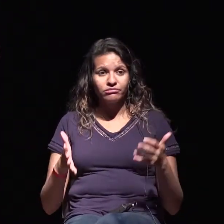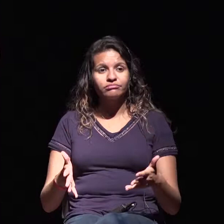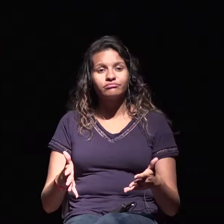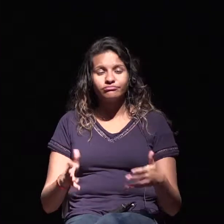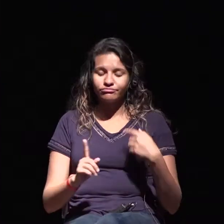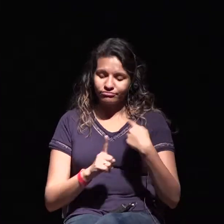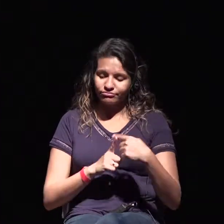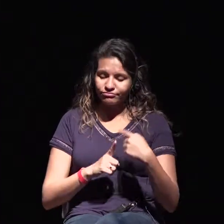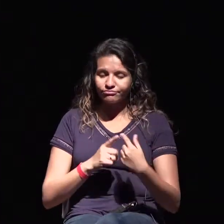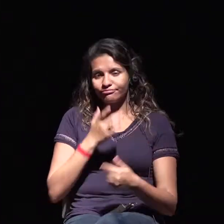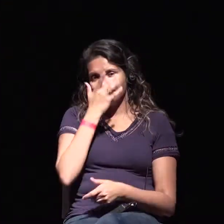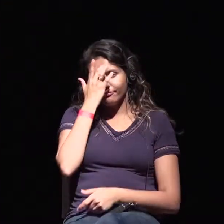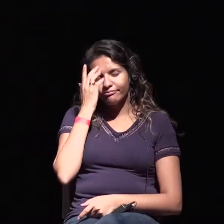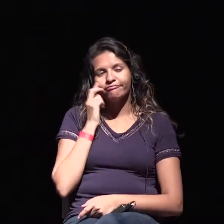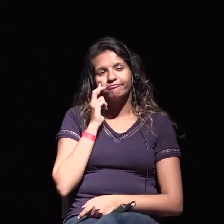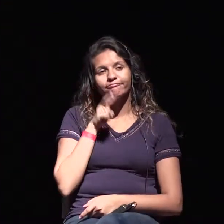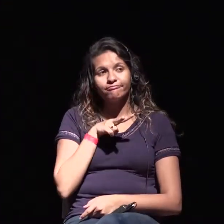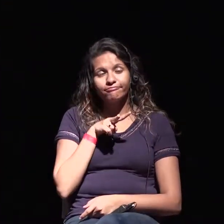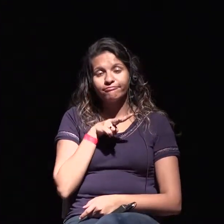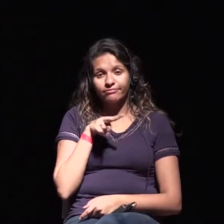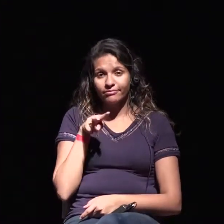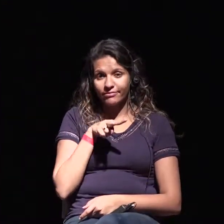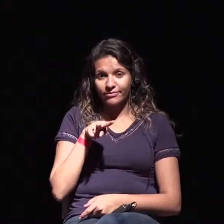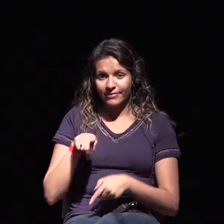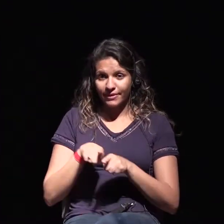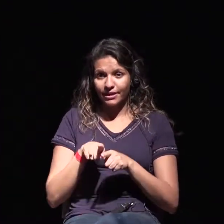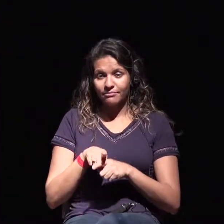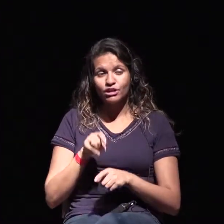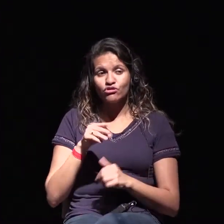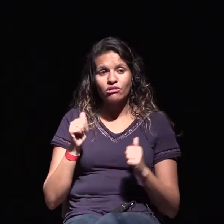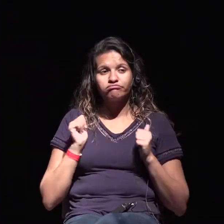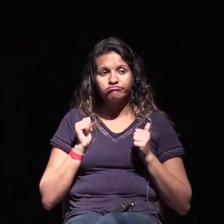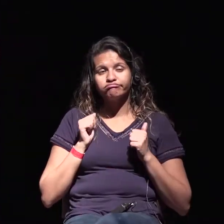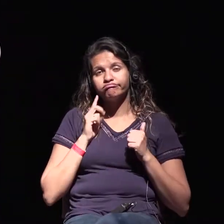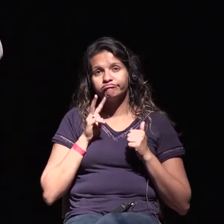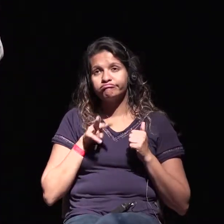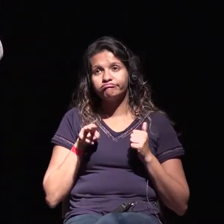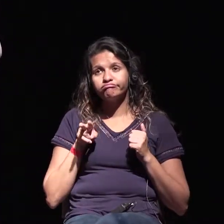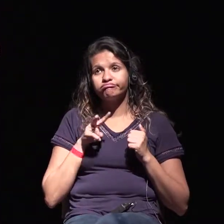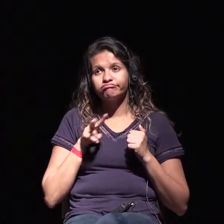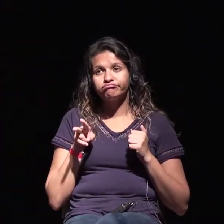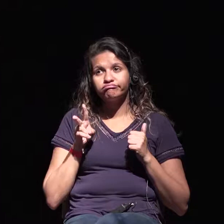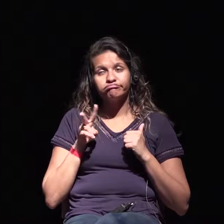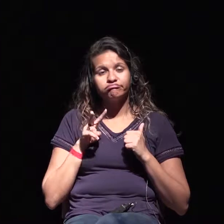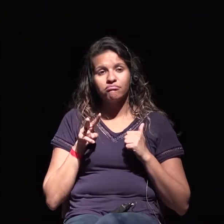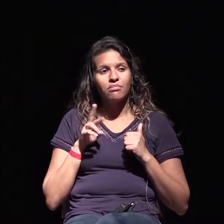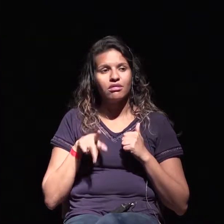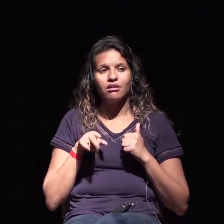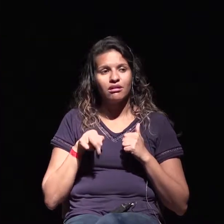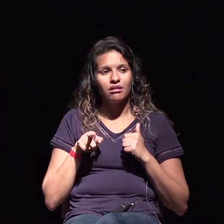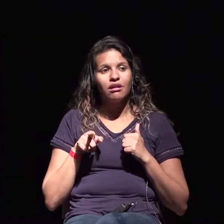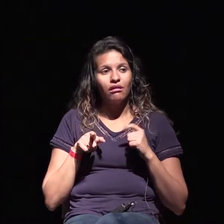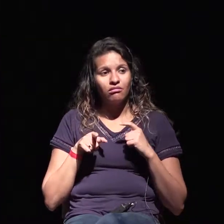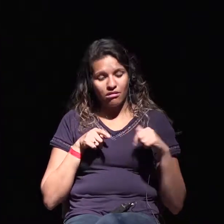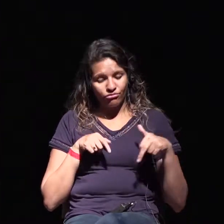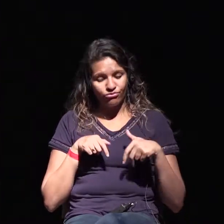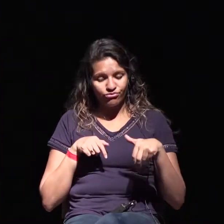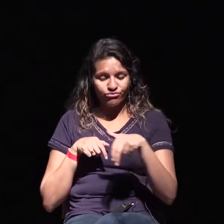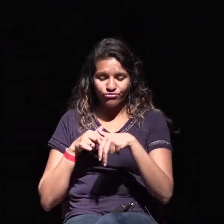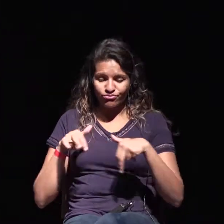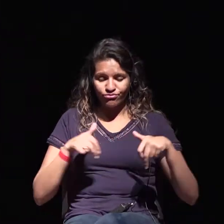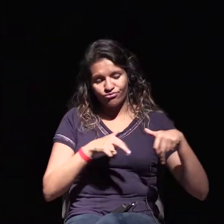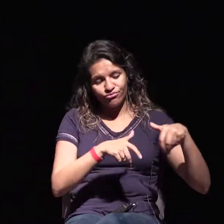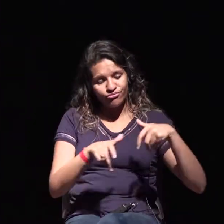witness, but very much active agents. To curate is to challenge what an exhibition can be and deconstruct